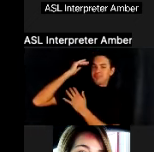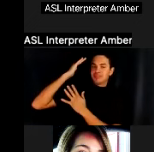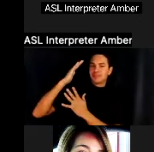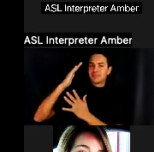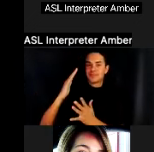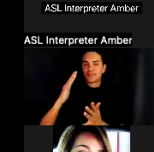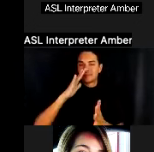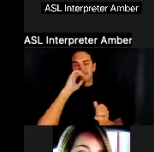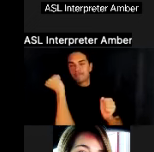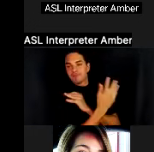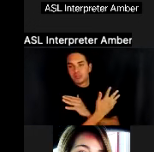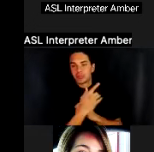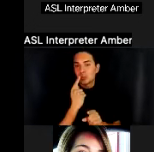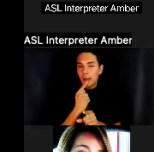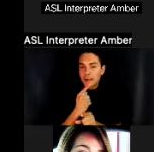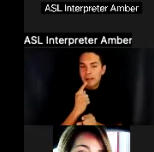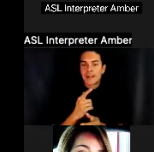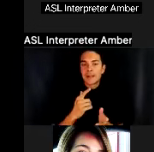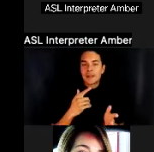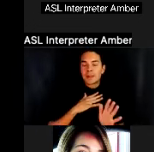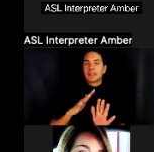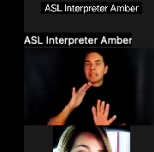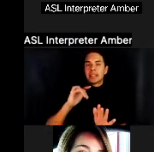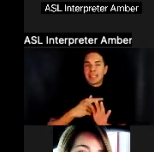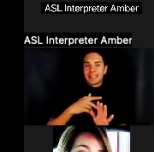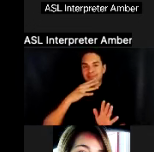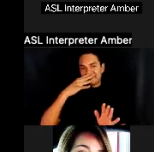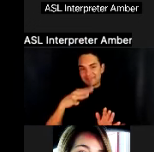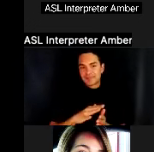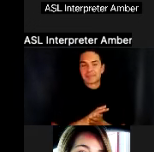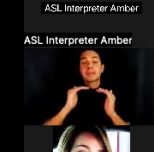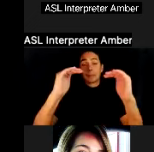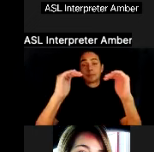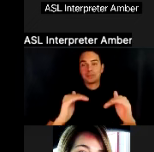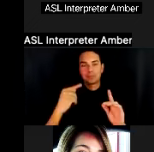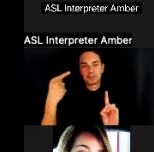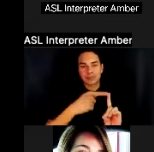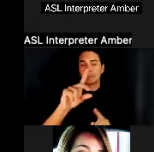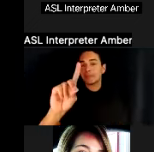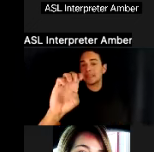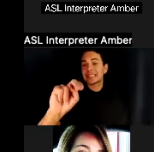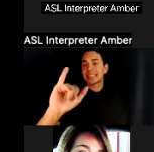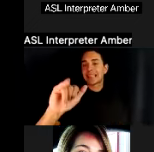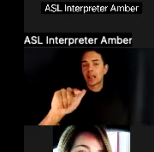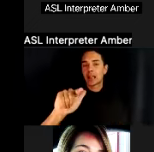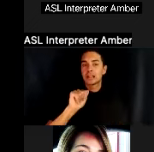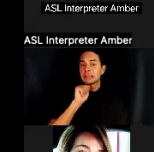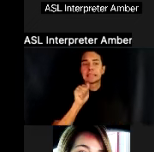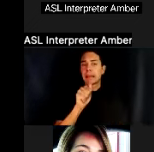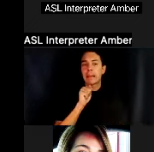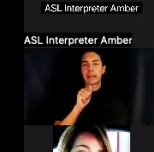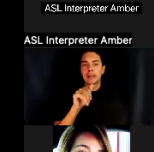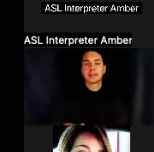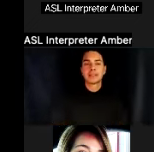failure to recognize that sexual violence is happening, failure to acknowledge we know who offenders are.